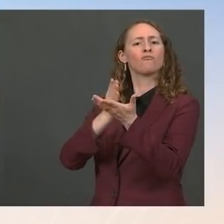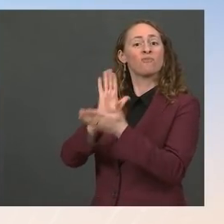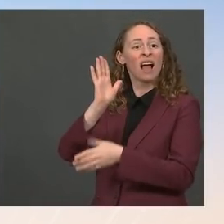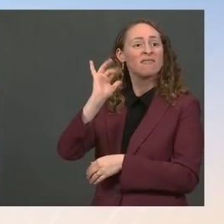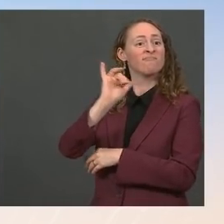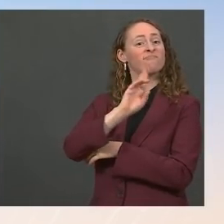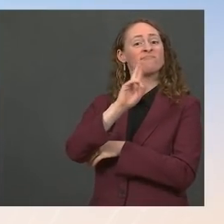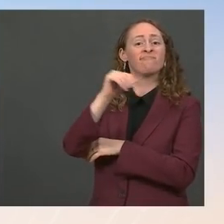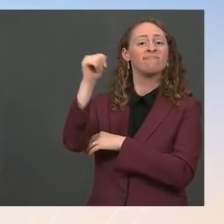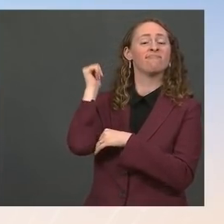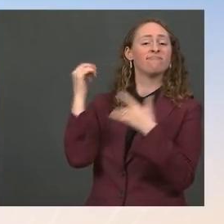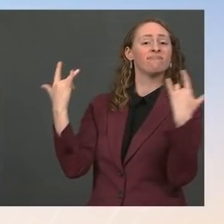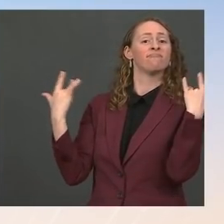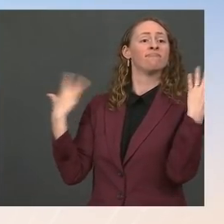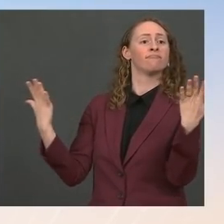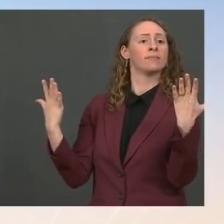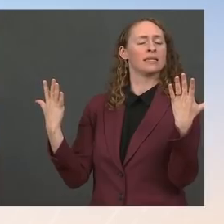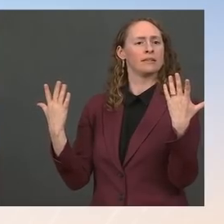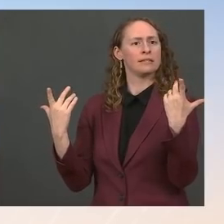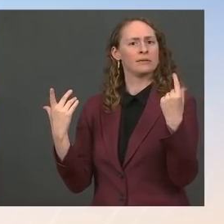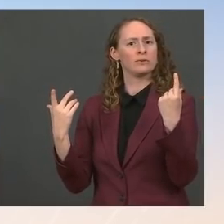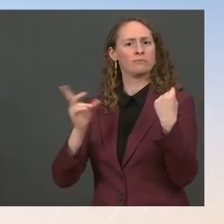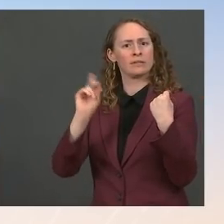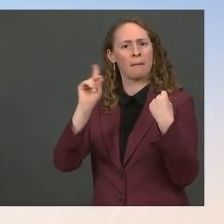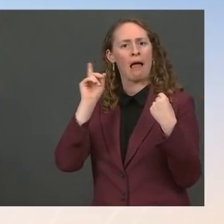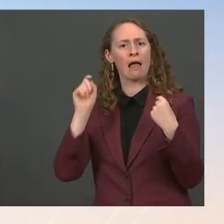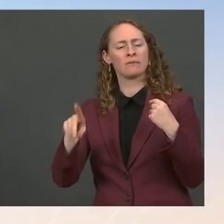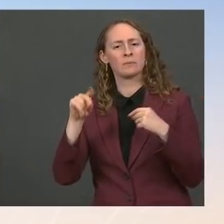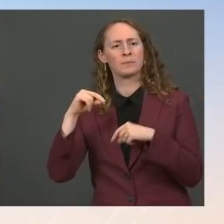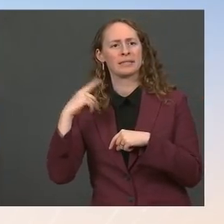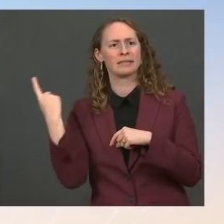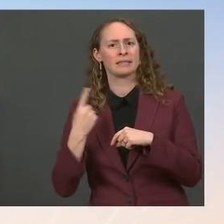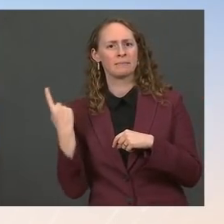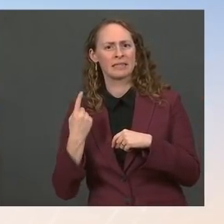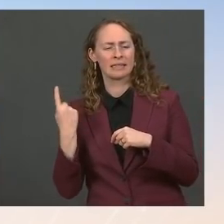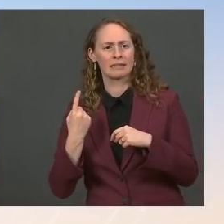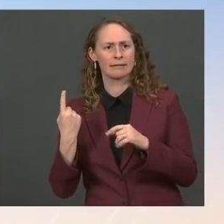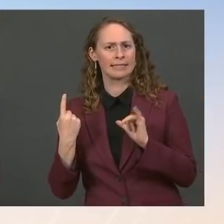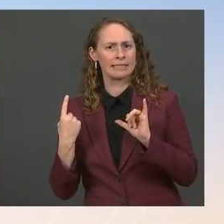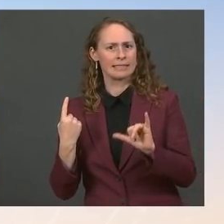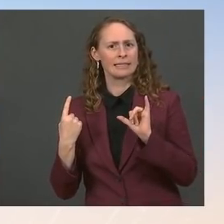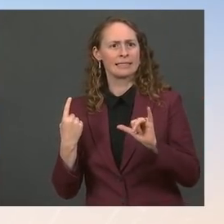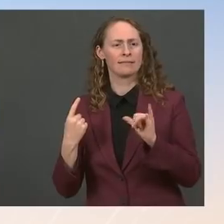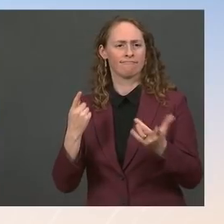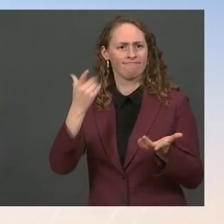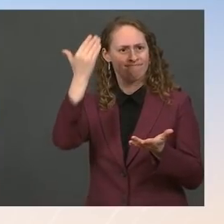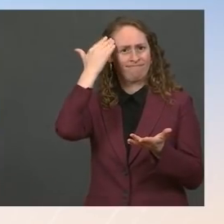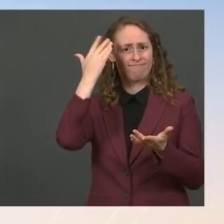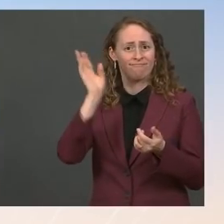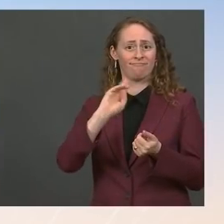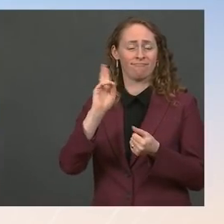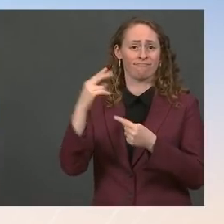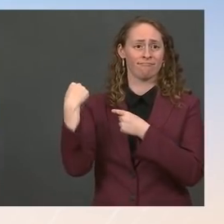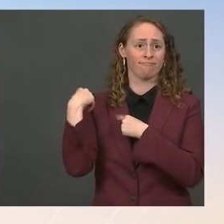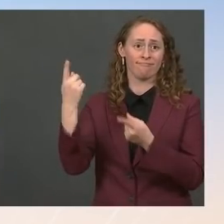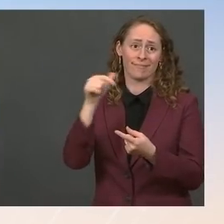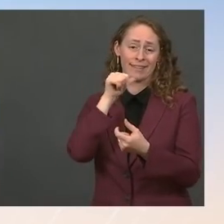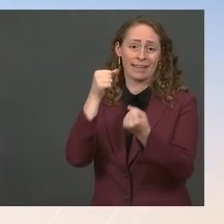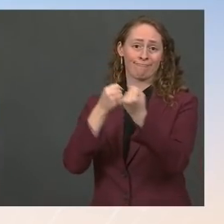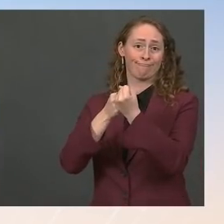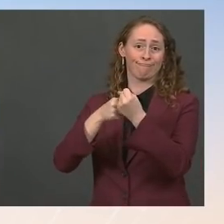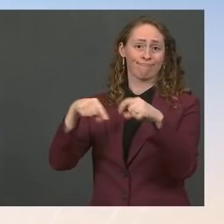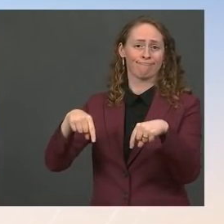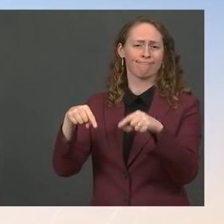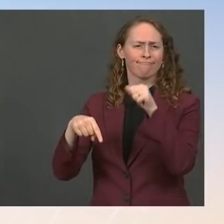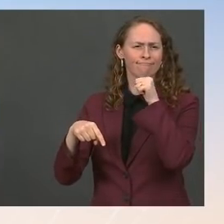with an alternative path forward. It's been known for some time that Republicans are not going to come forward. And you don't have